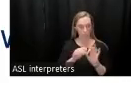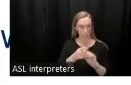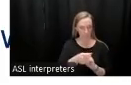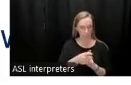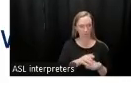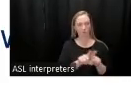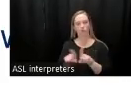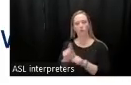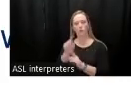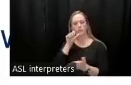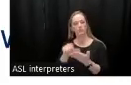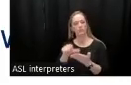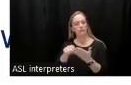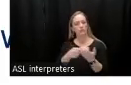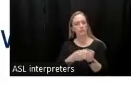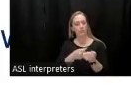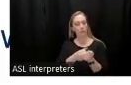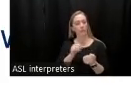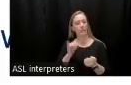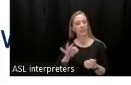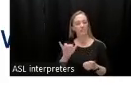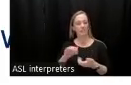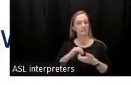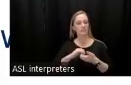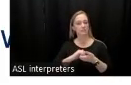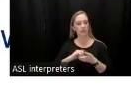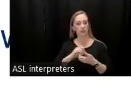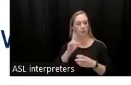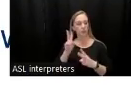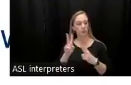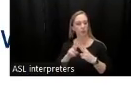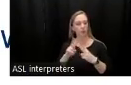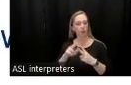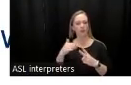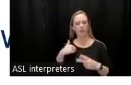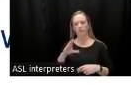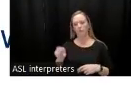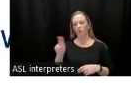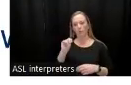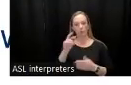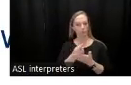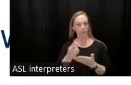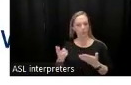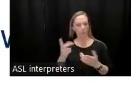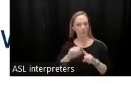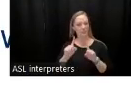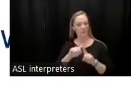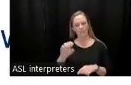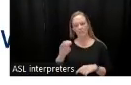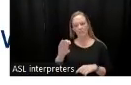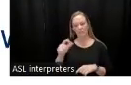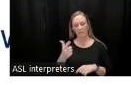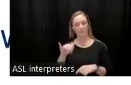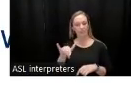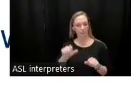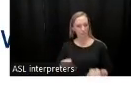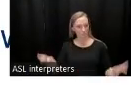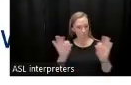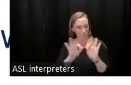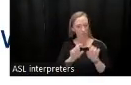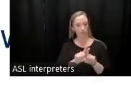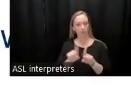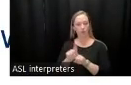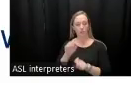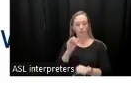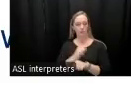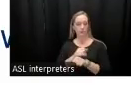if these are collaborators or partners that have their own resources in their different settings, that can matter, and institutional